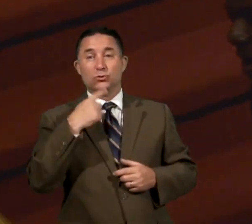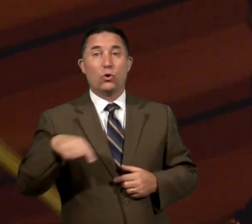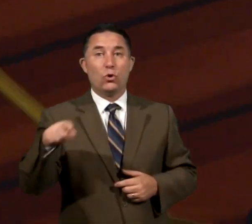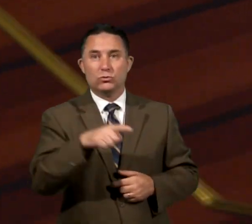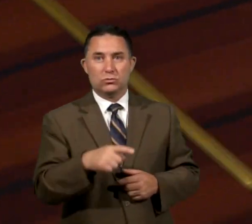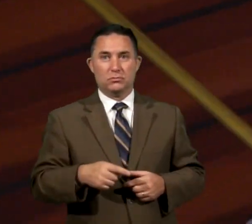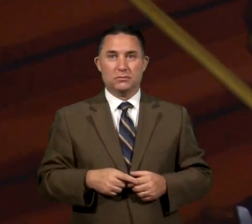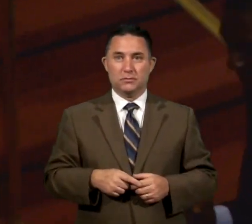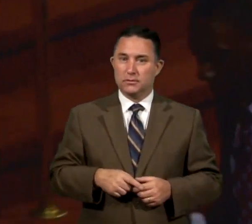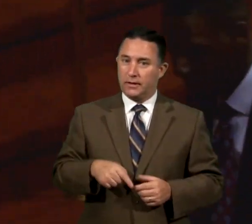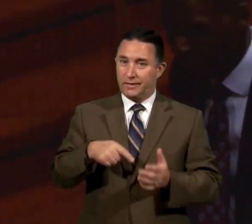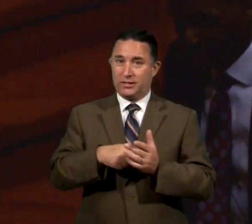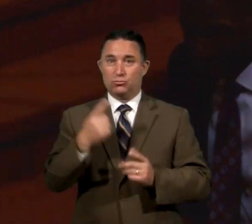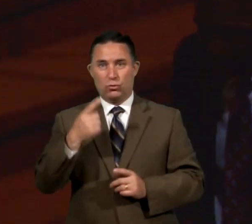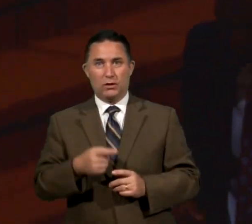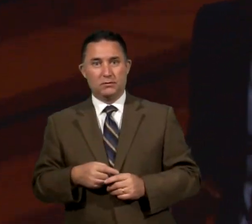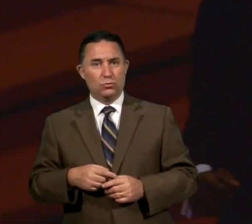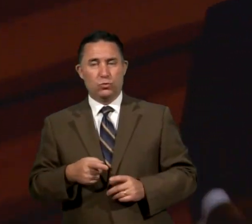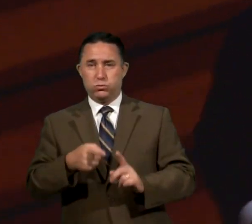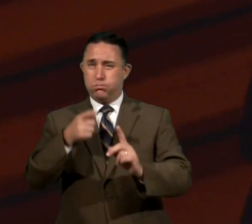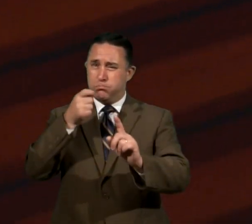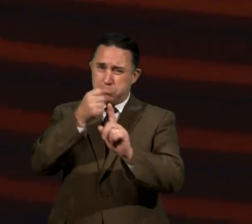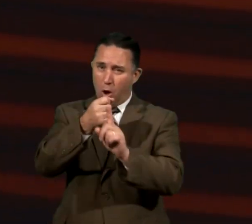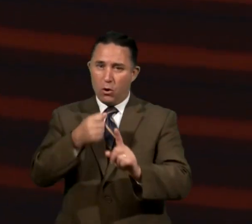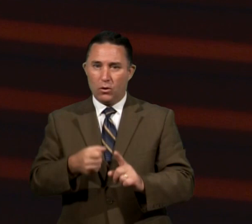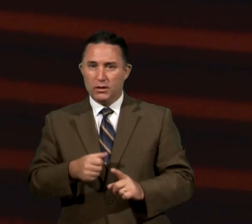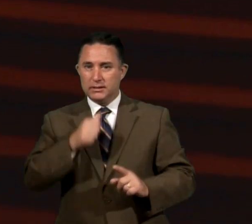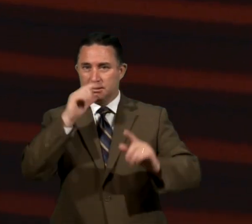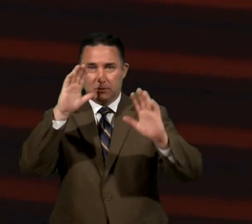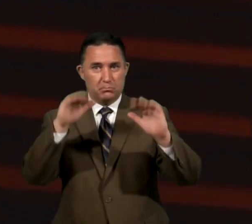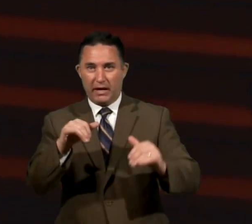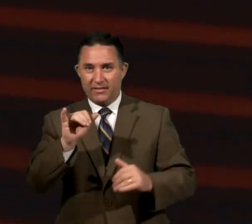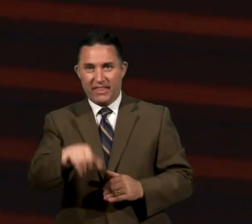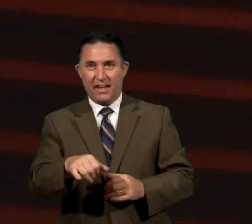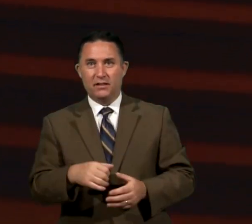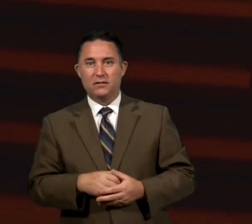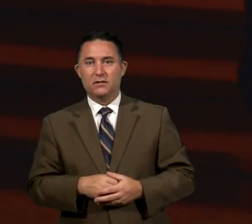y'all was gonna have to duck this one. You wasn't expecting that.